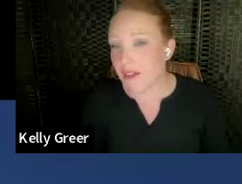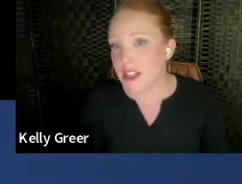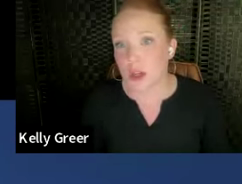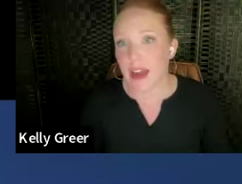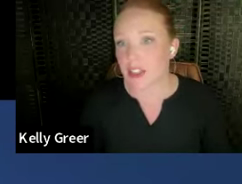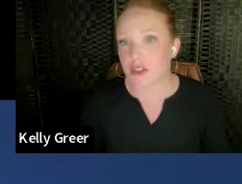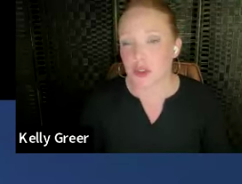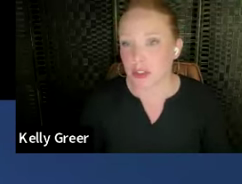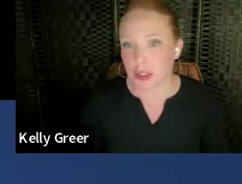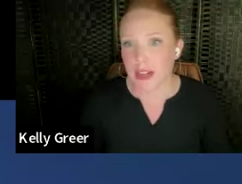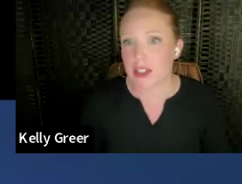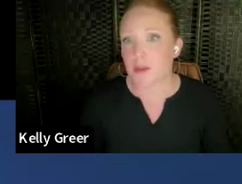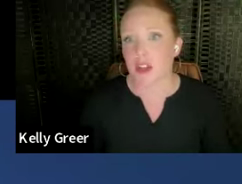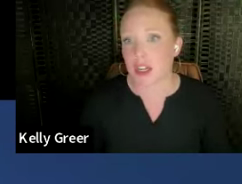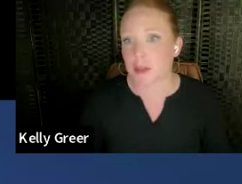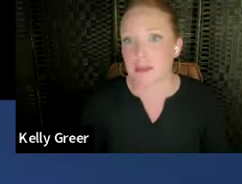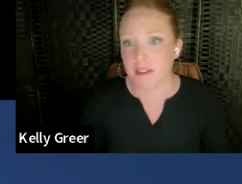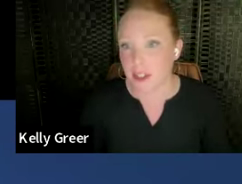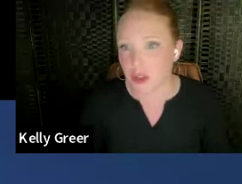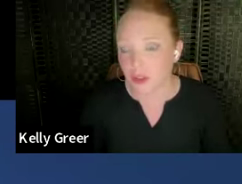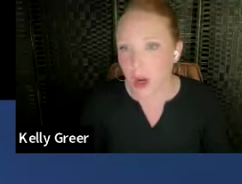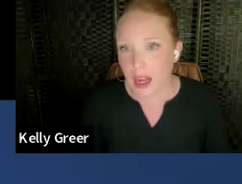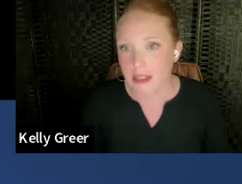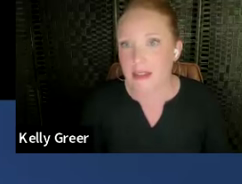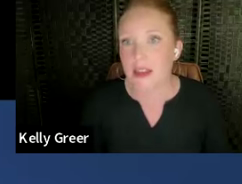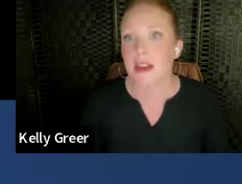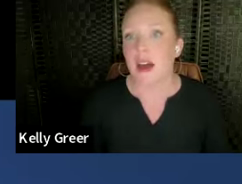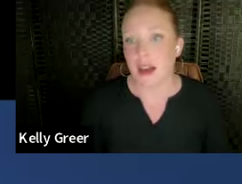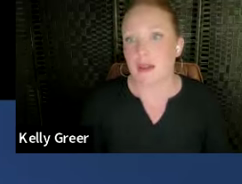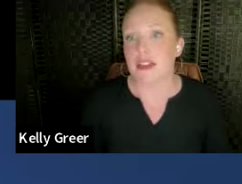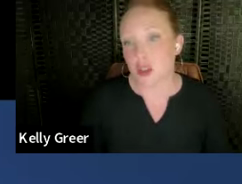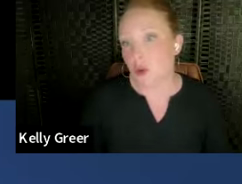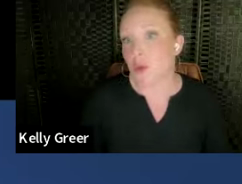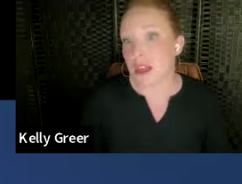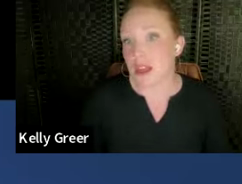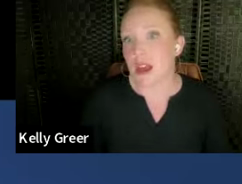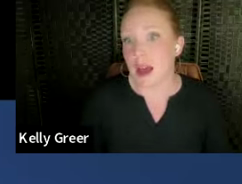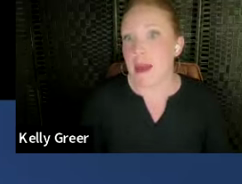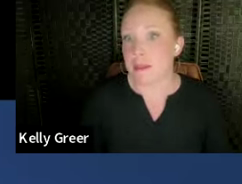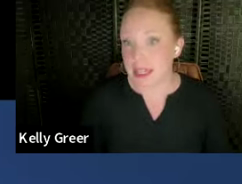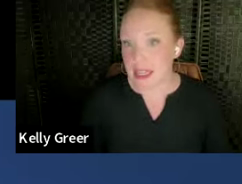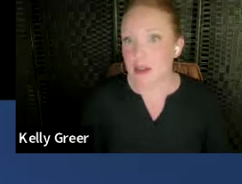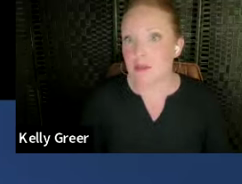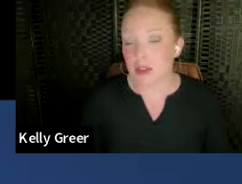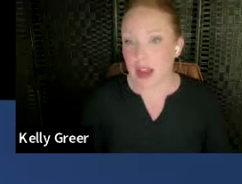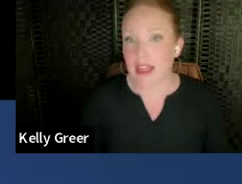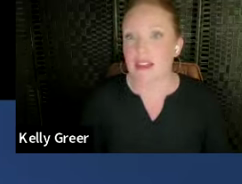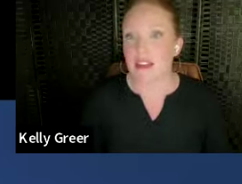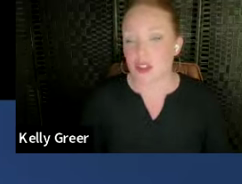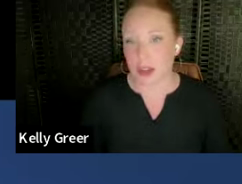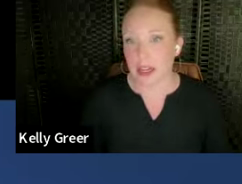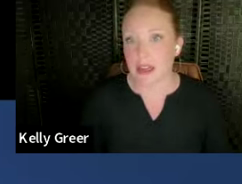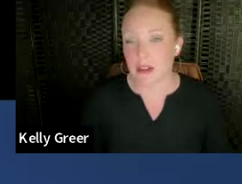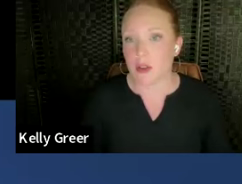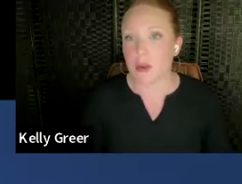do you have any sort of active shooter training? This would be incredibly beneficial for us. And so we, MPD,